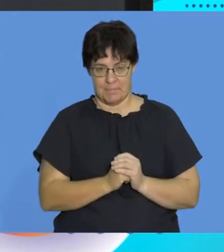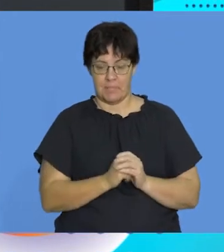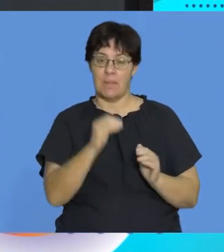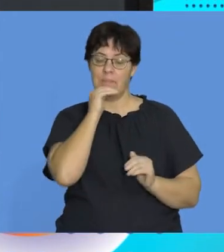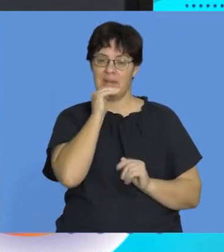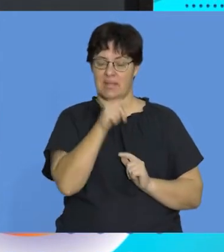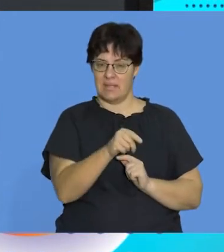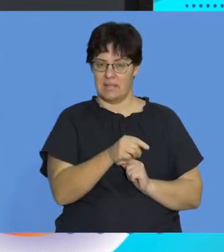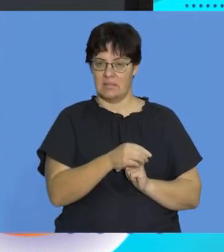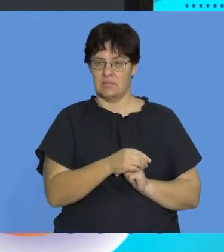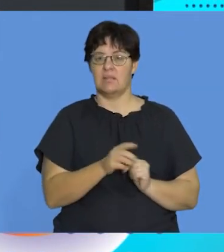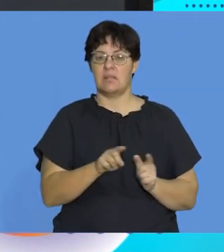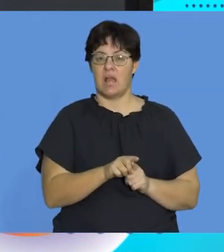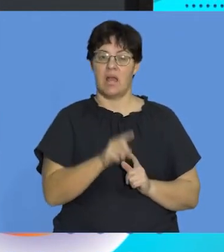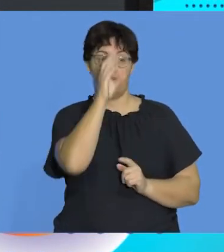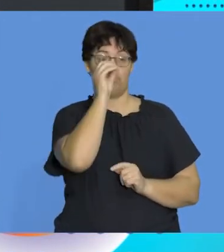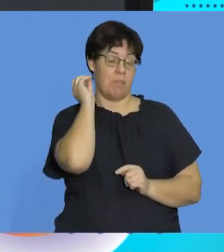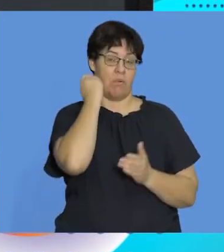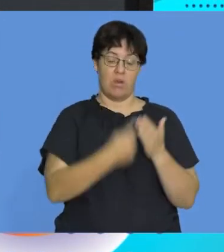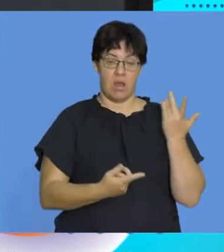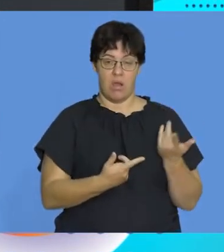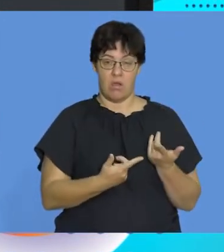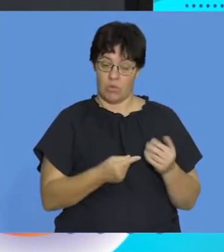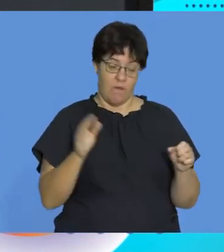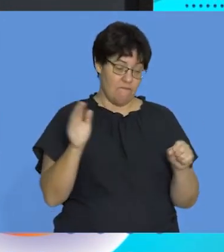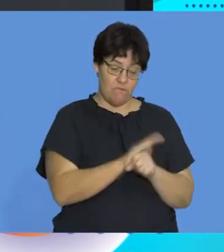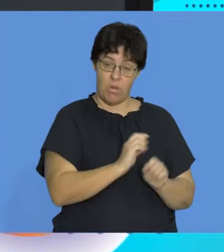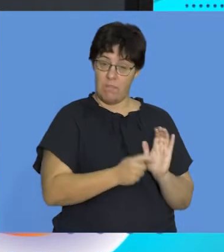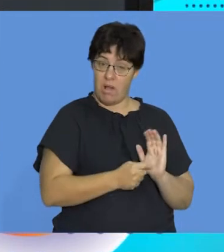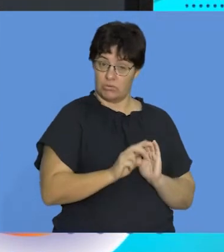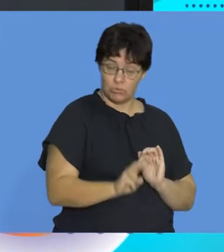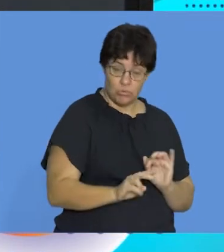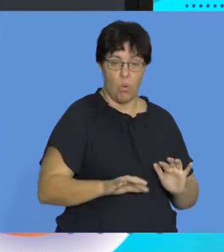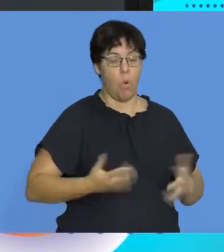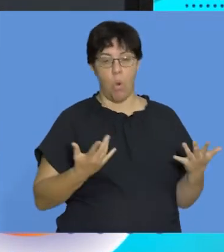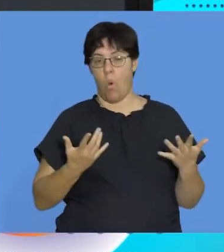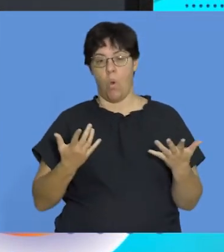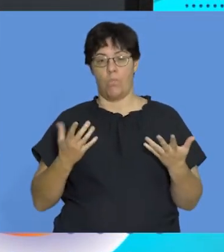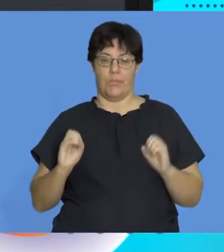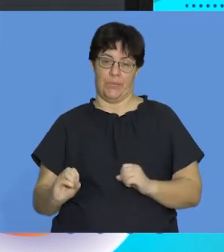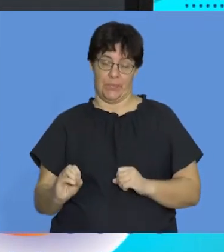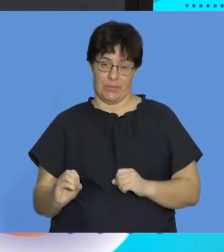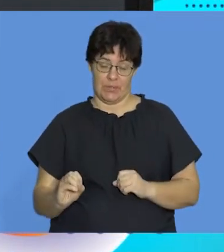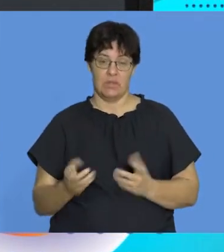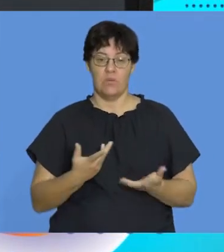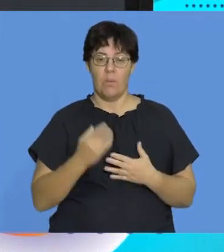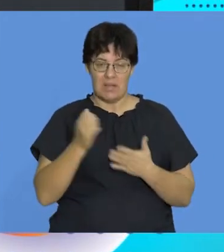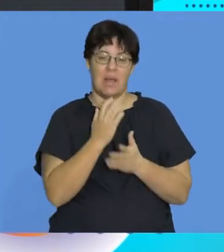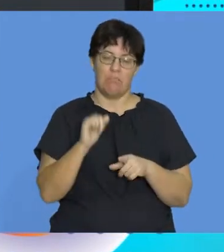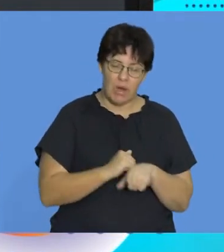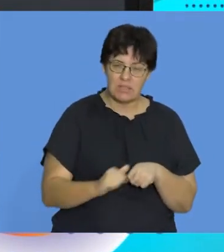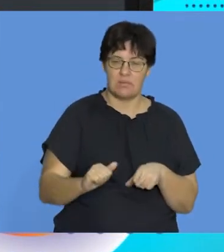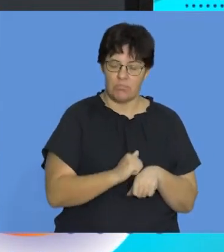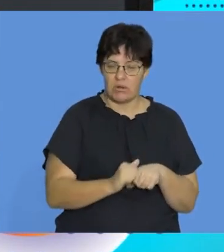definitions, because it's just about remembering. So it's either you get the full 2 marks or nothing. So you need to practice our